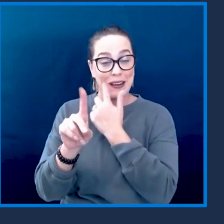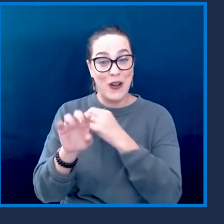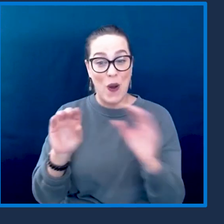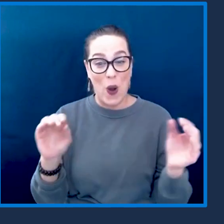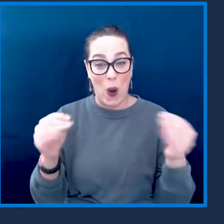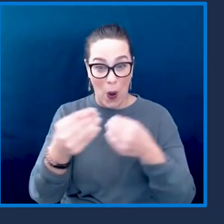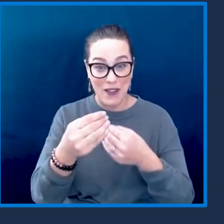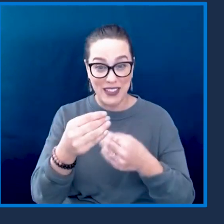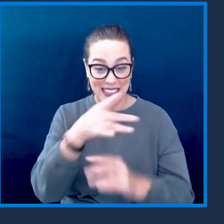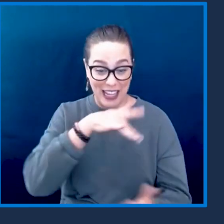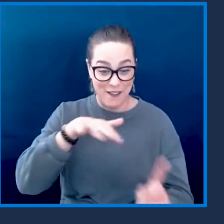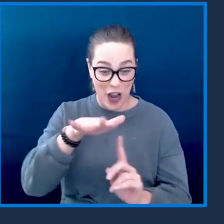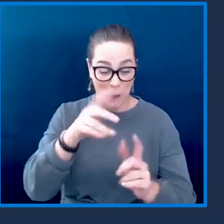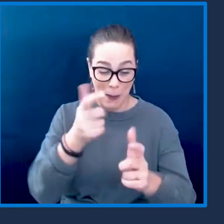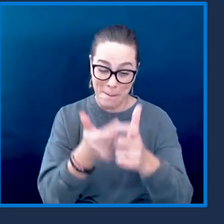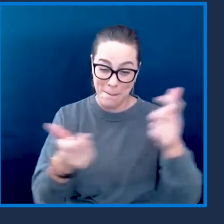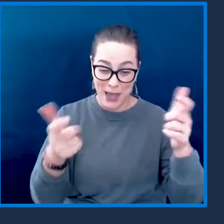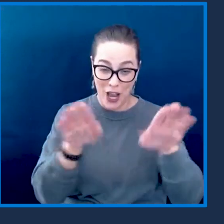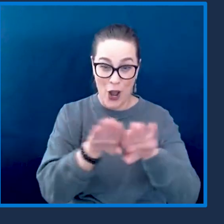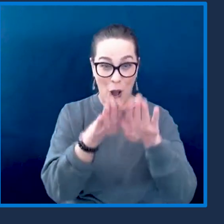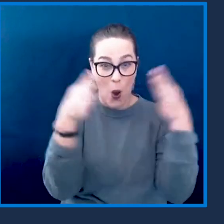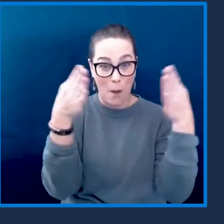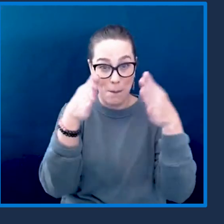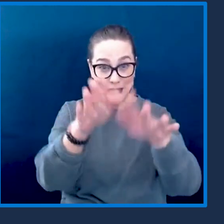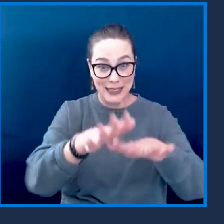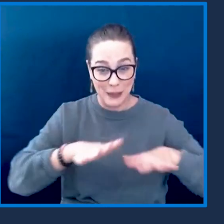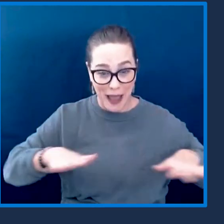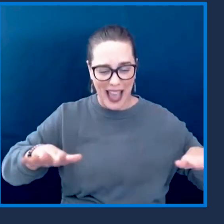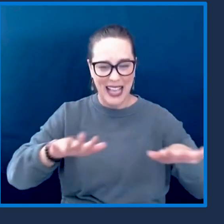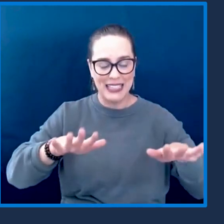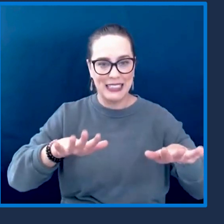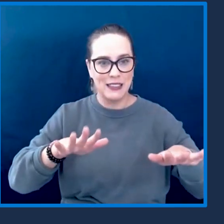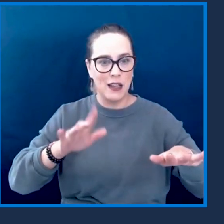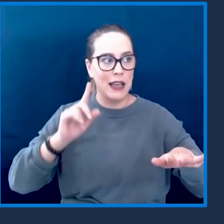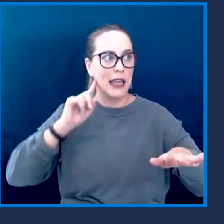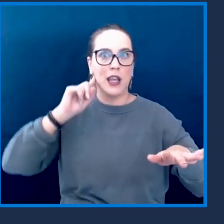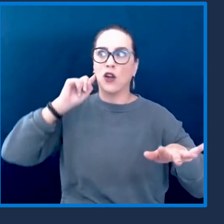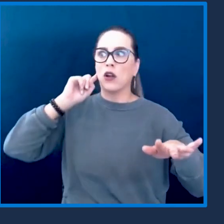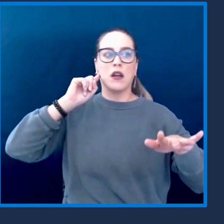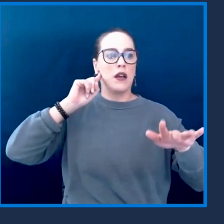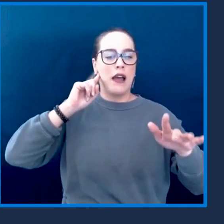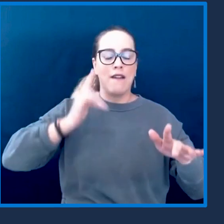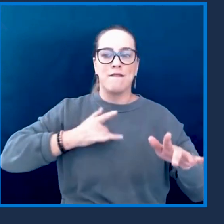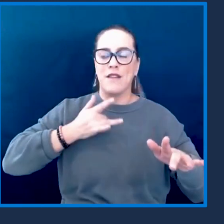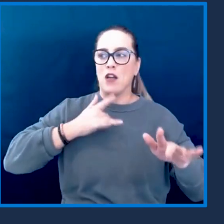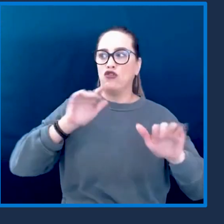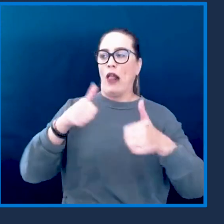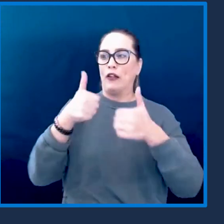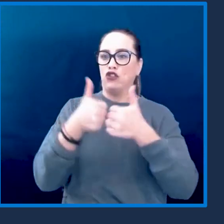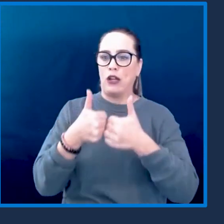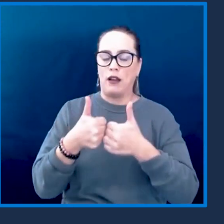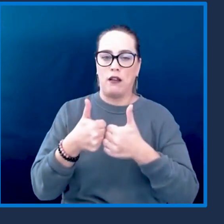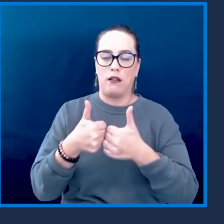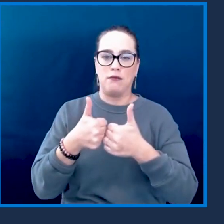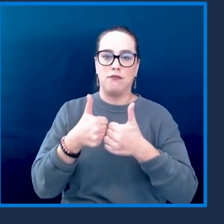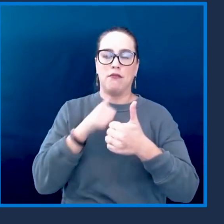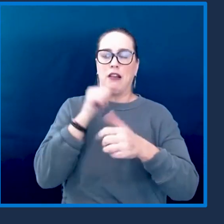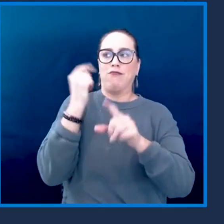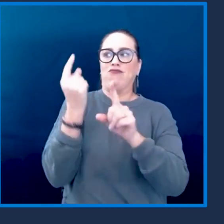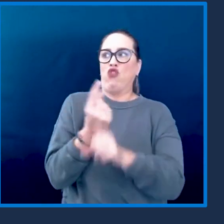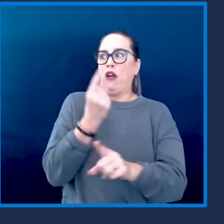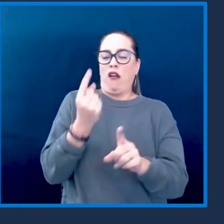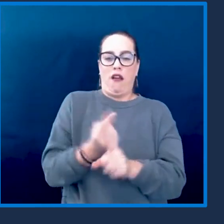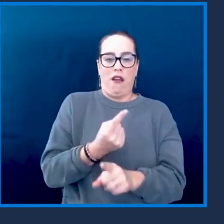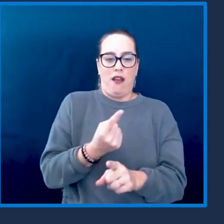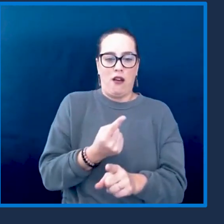space, which just made it even more challenging for me. I felt very disoriented. Phone conversations, which of course,